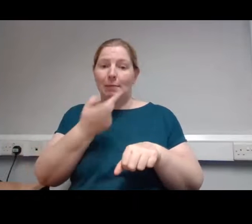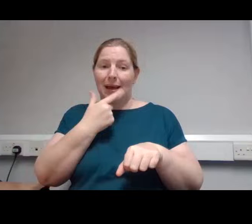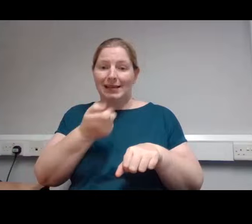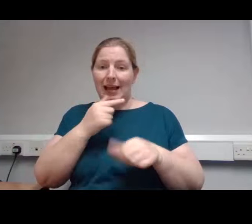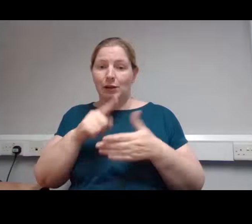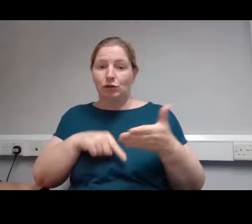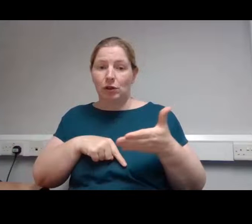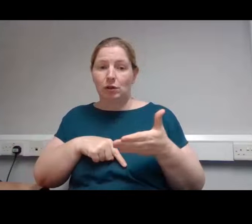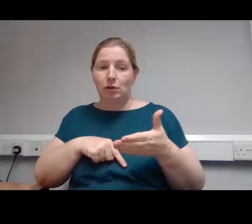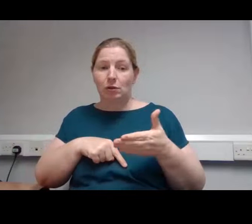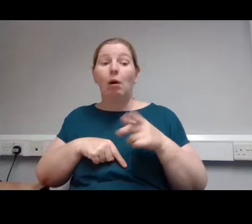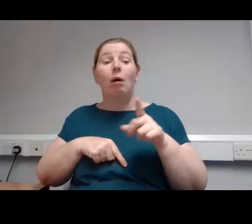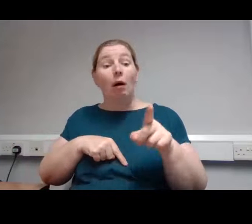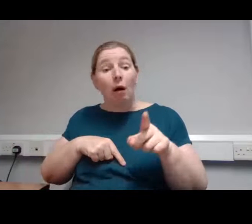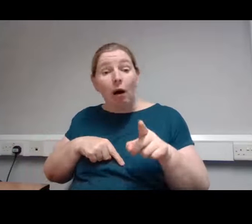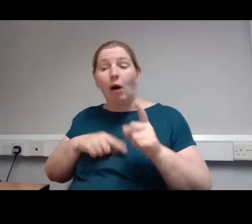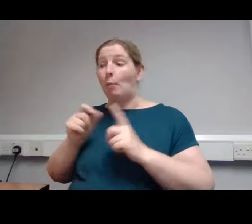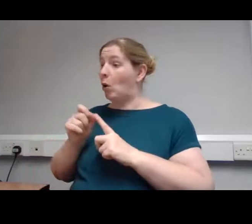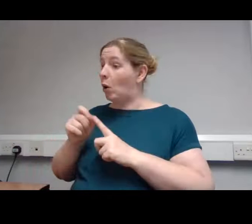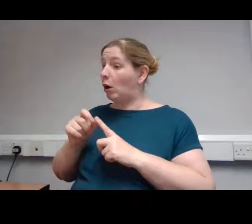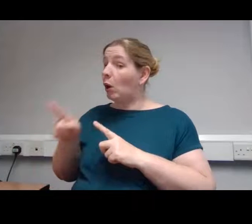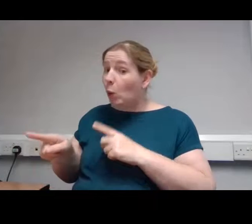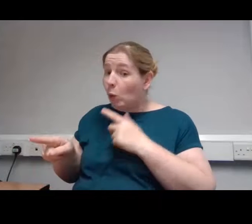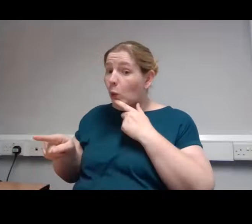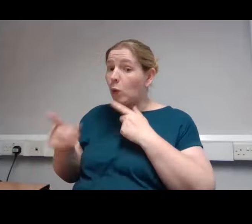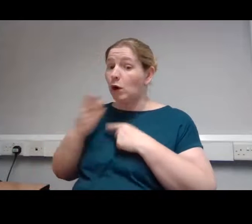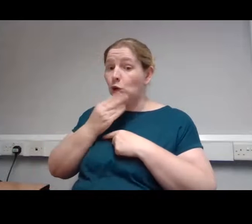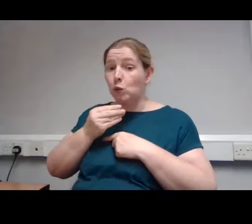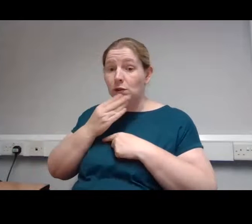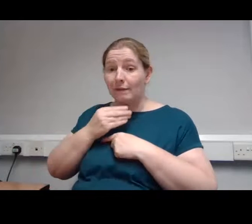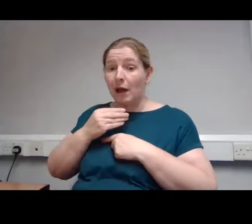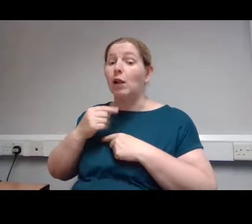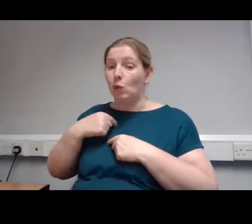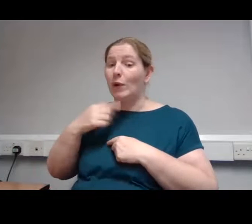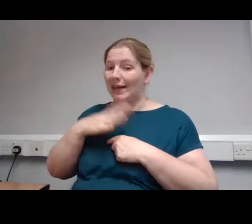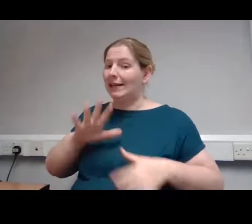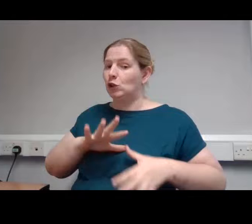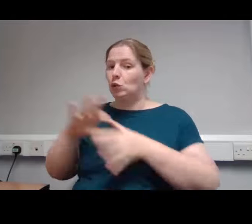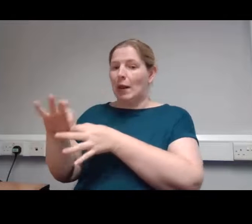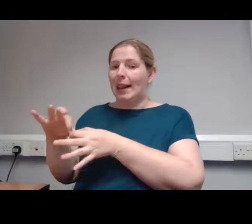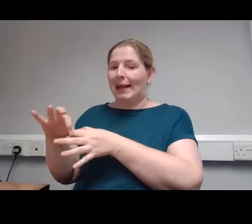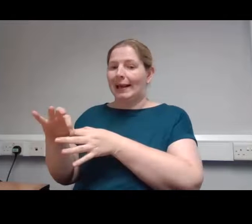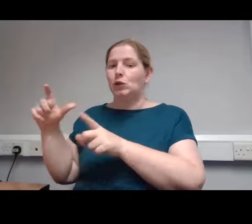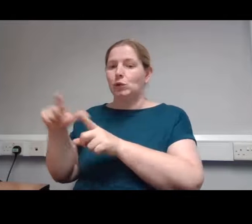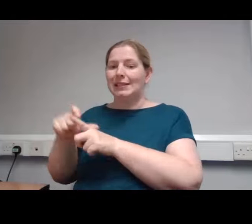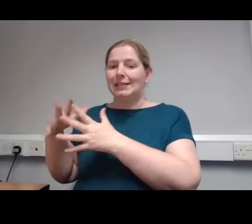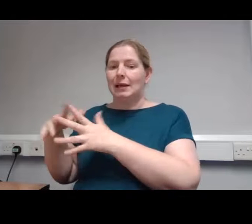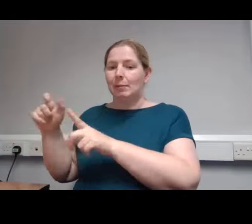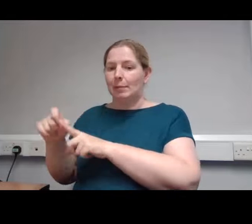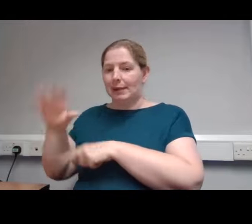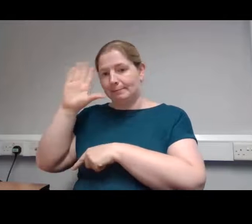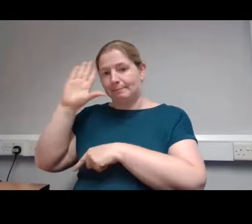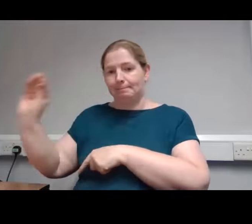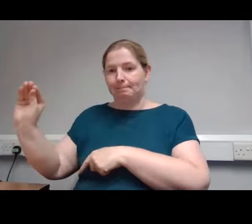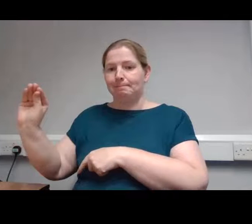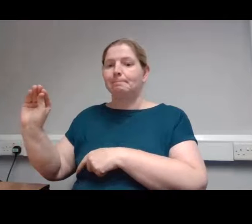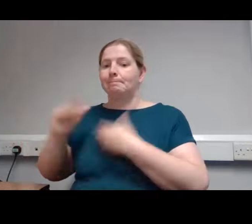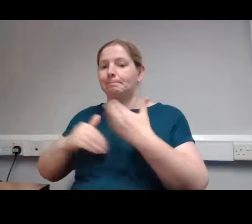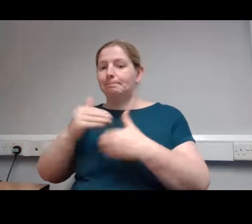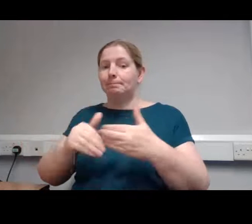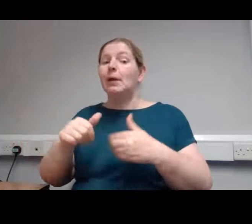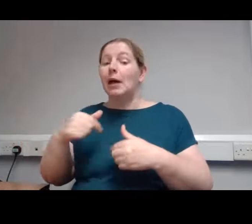Thank you for feeding that in. That's a really good point to note, and we do need to link in with that department. I'll